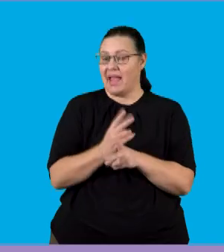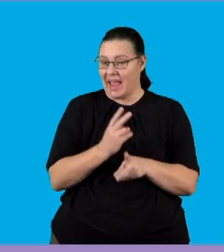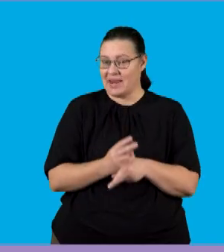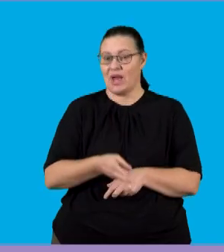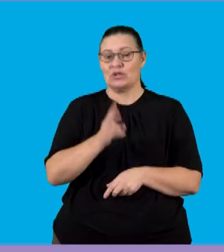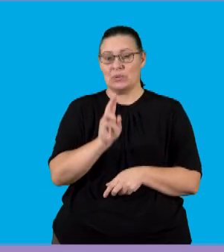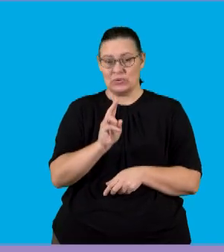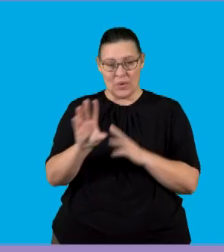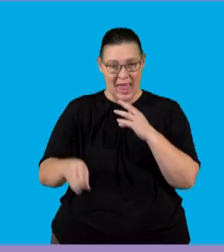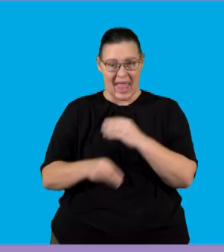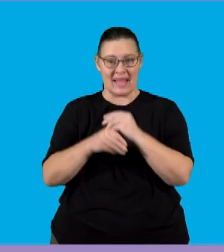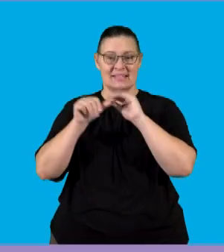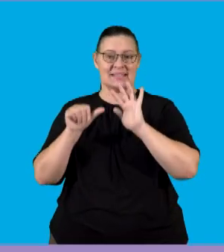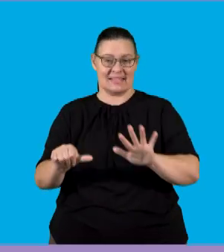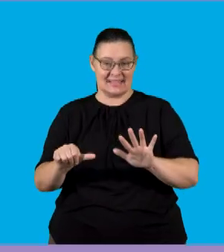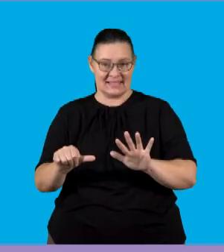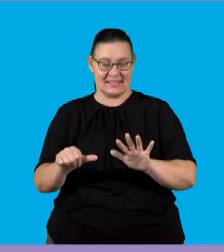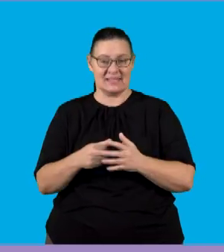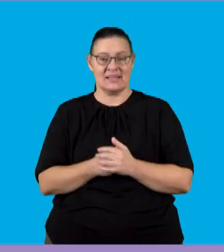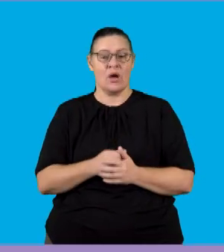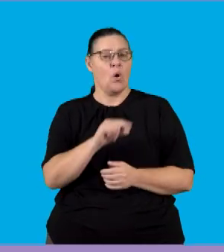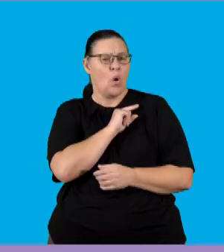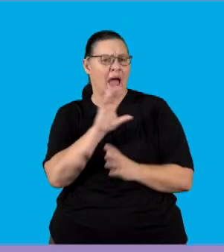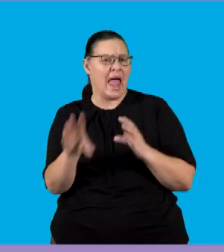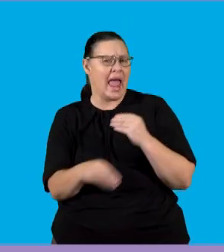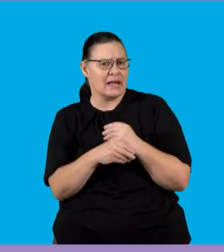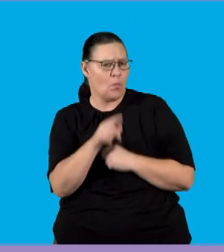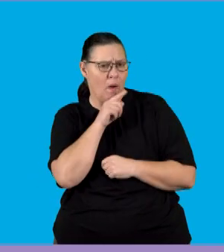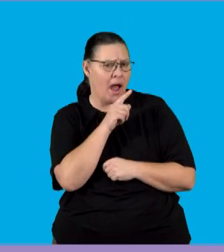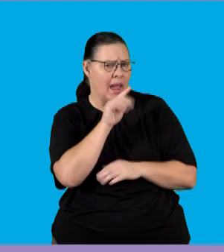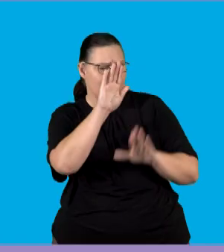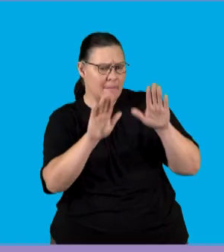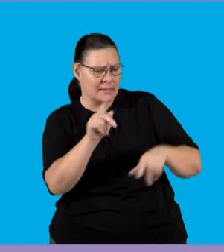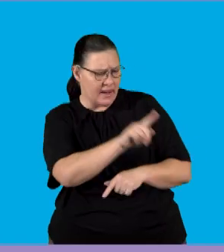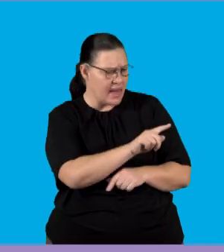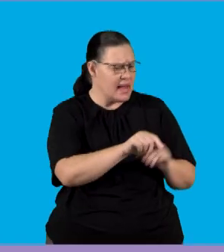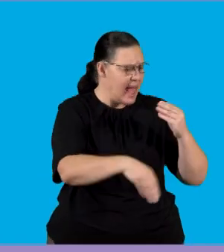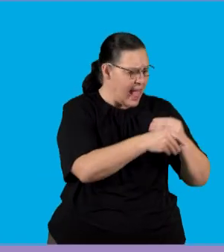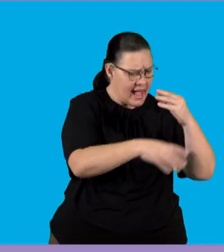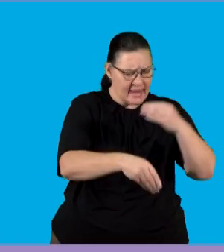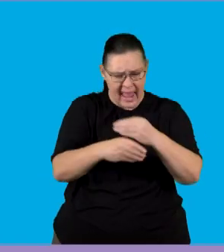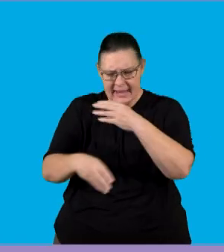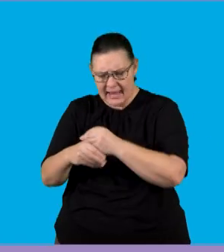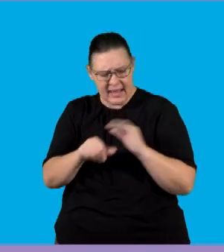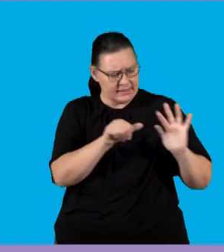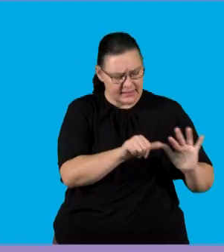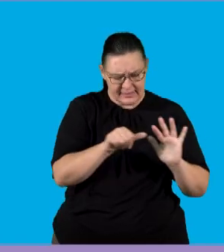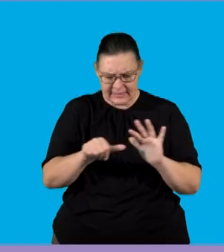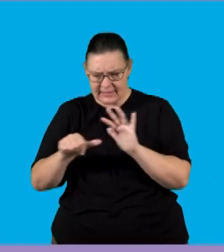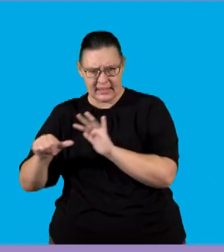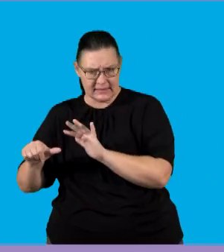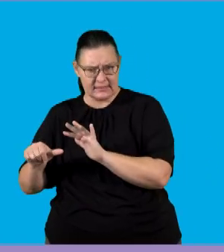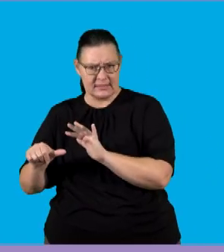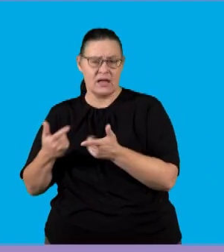going to add a 6 again. Remember, we are adding a 6 because we have noticed that this is the pattern with those first